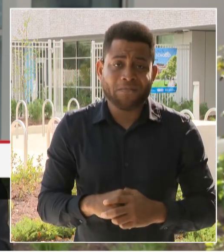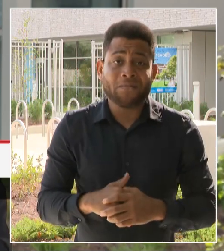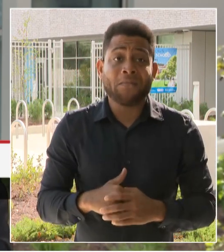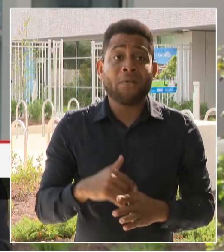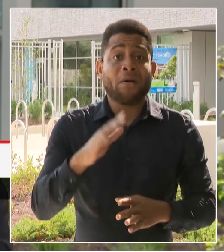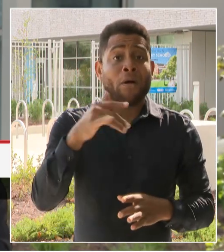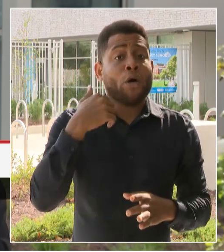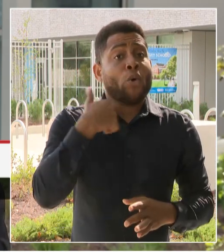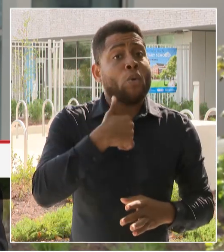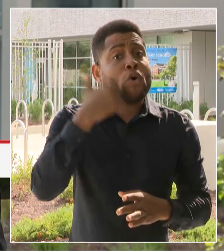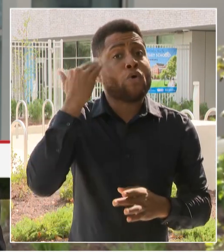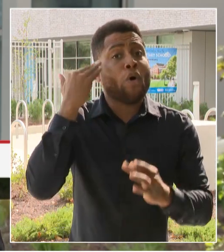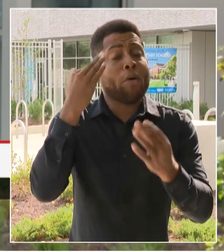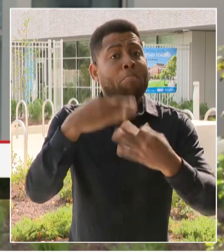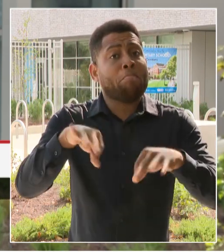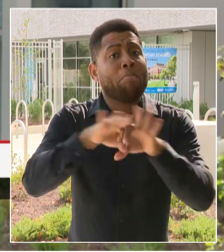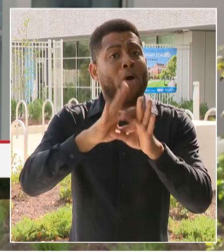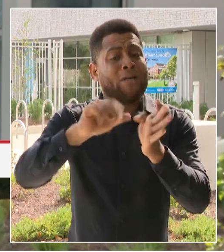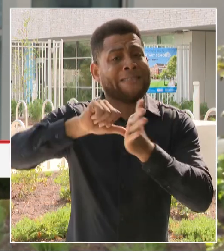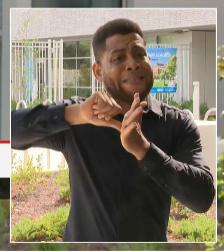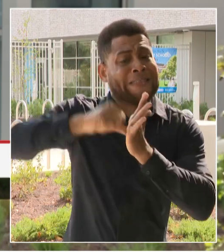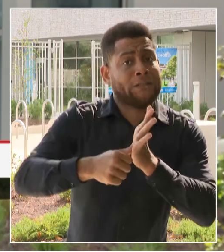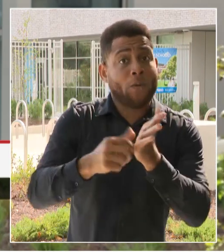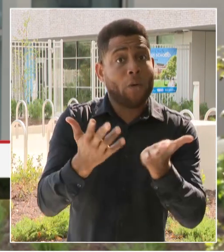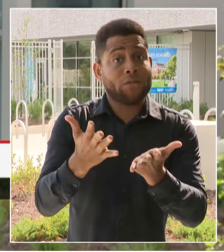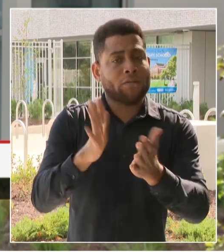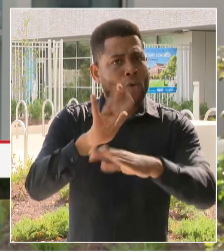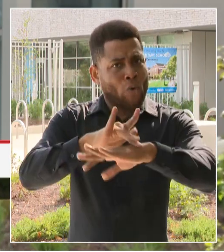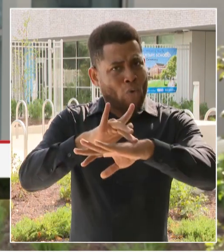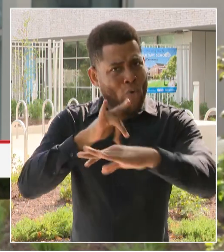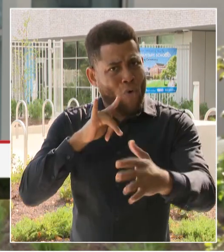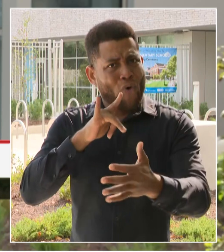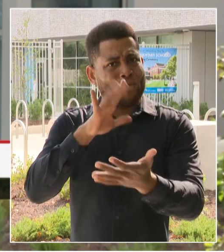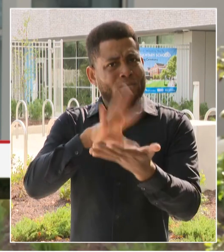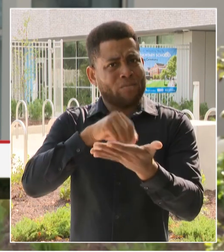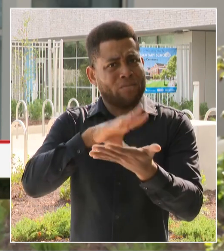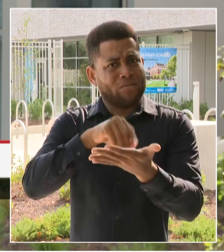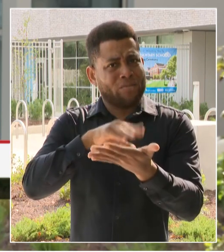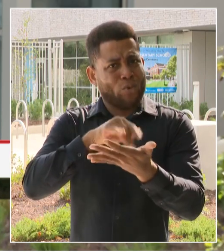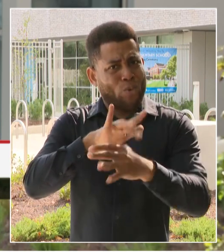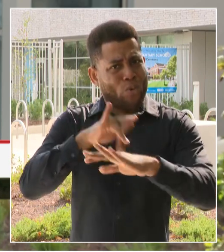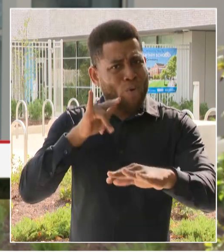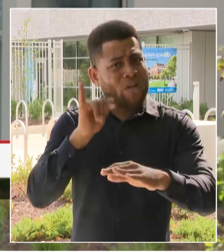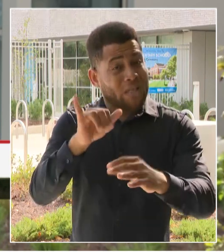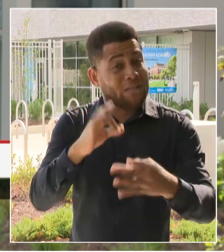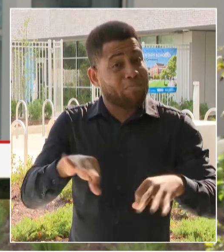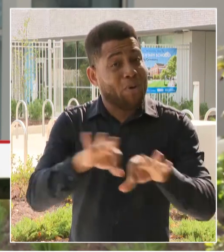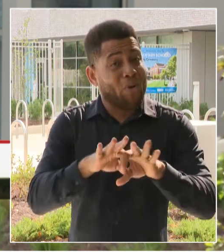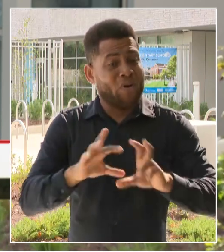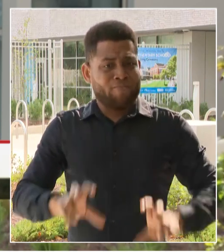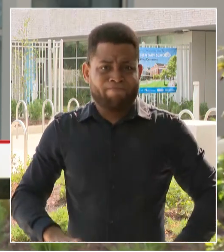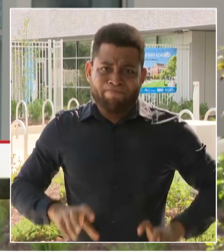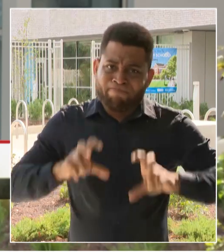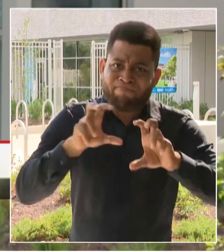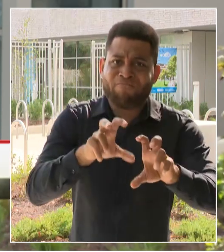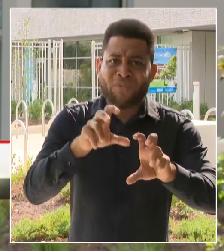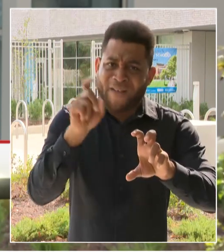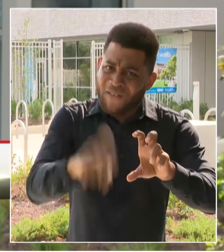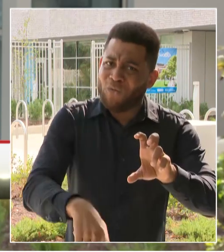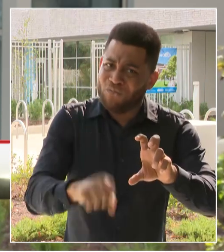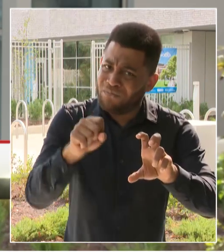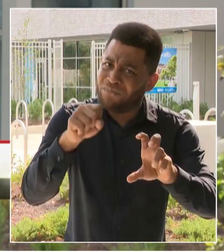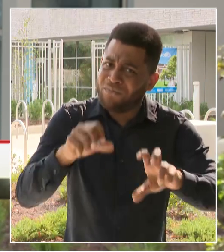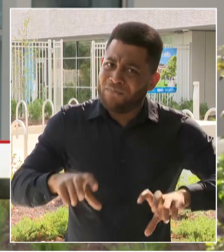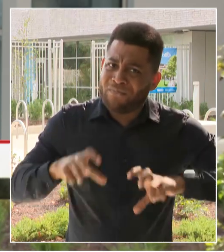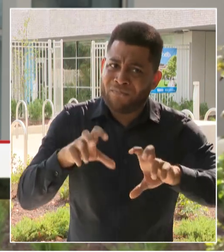early learning is for our children. We know how important it is, and we invest in it. Garfield is also the